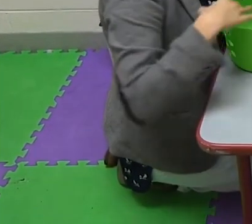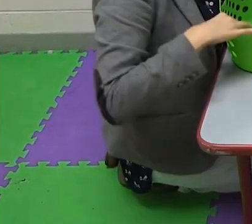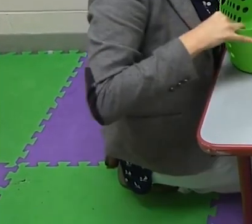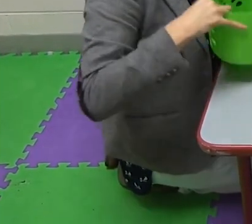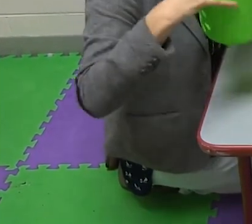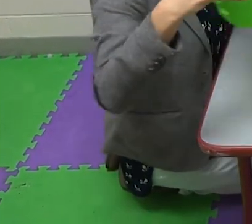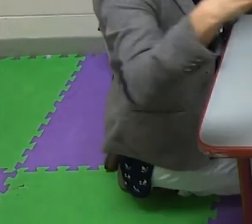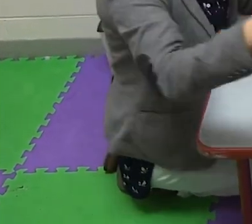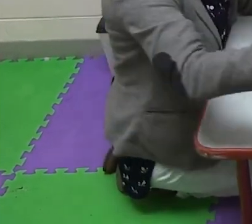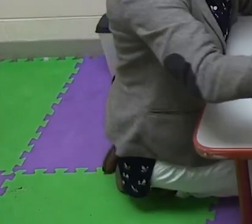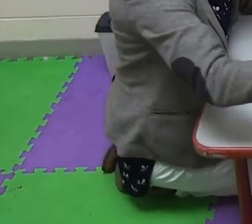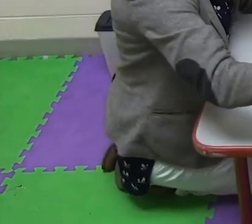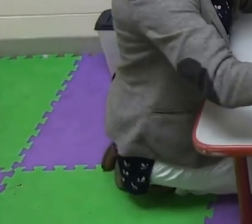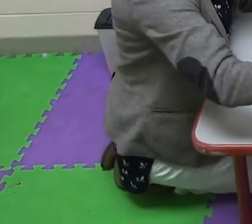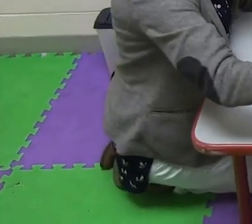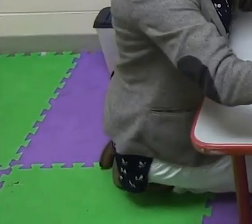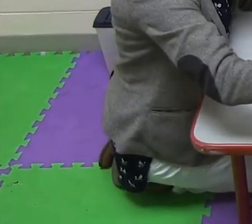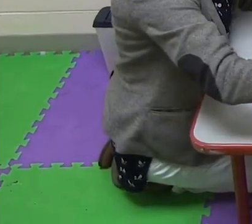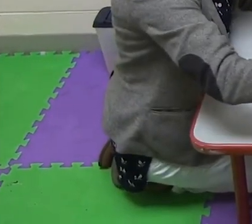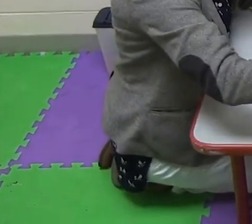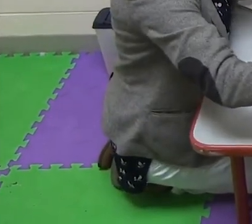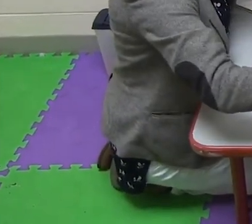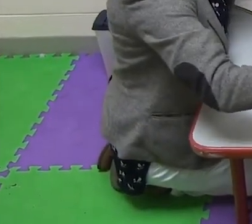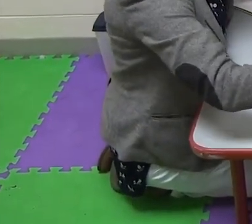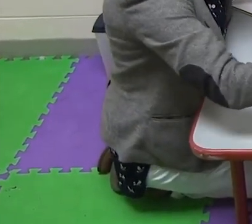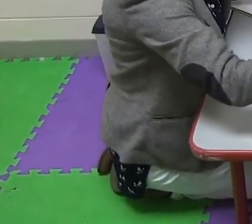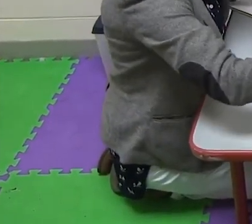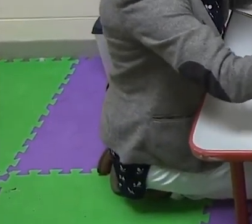2, 1. Put in.